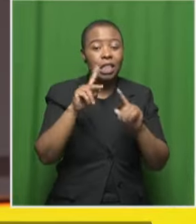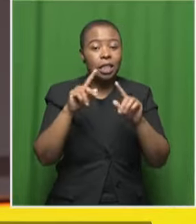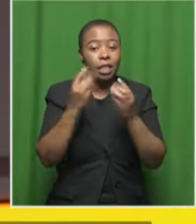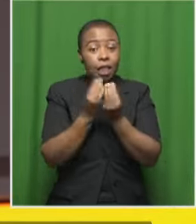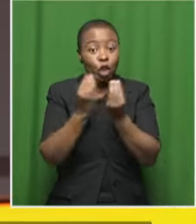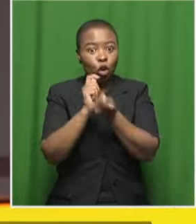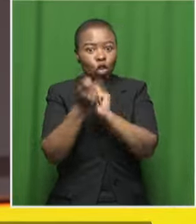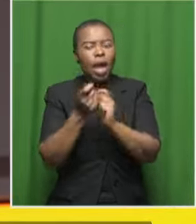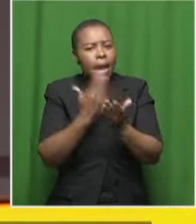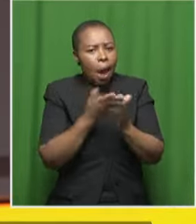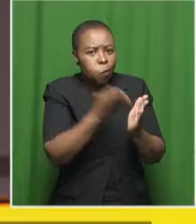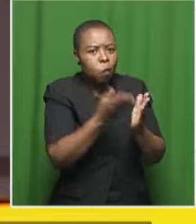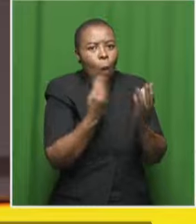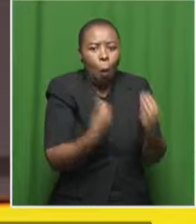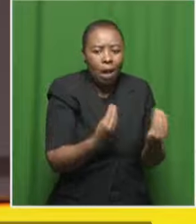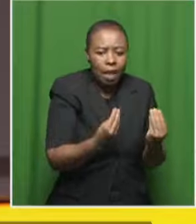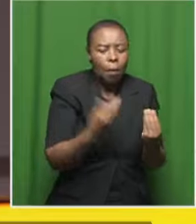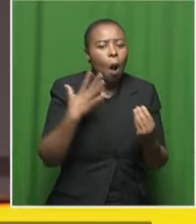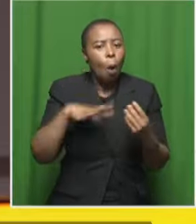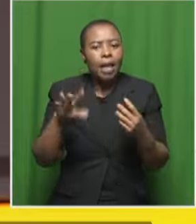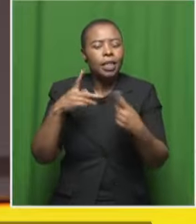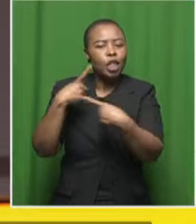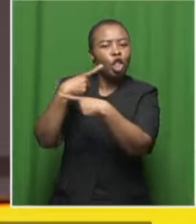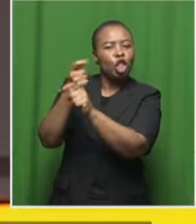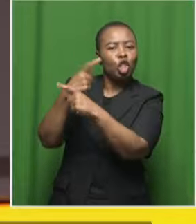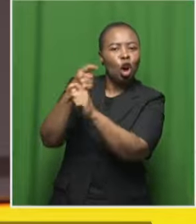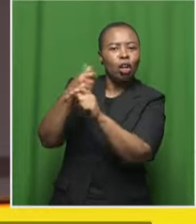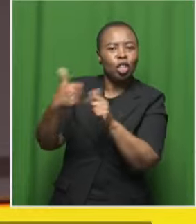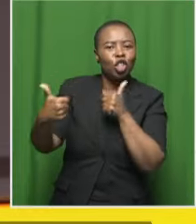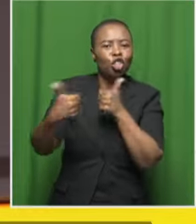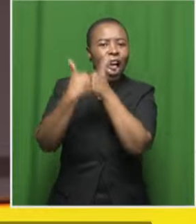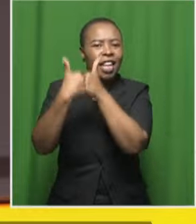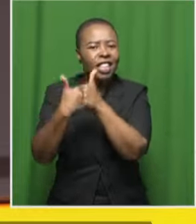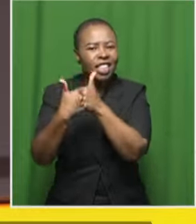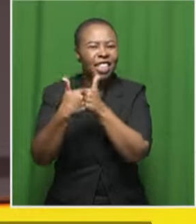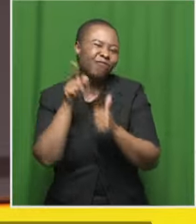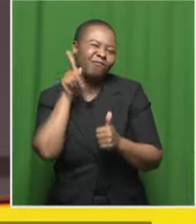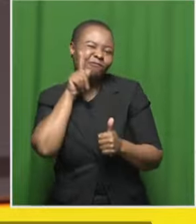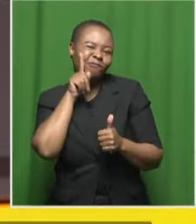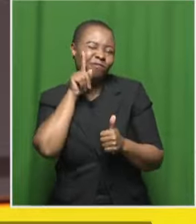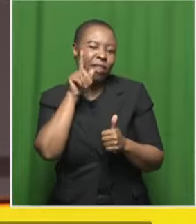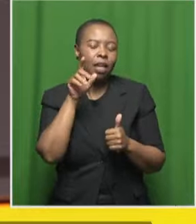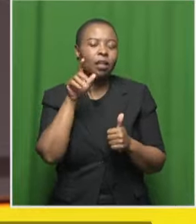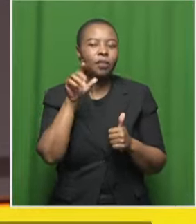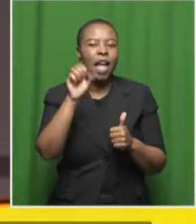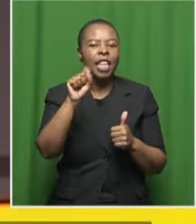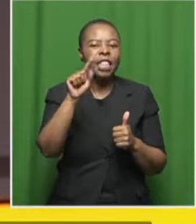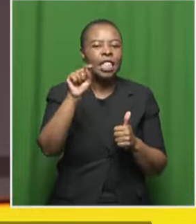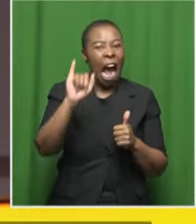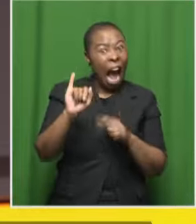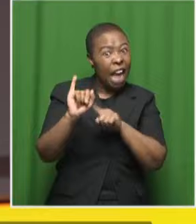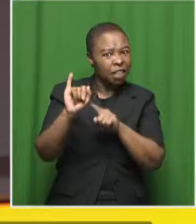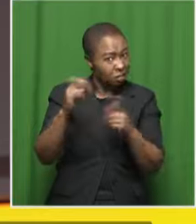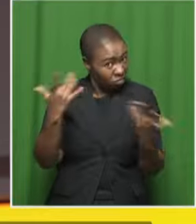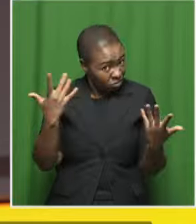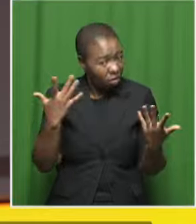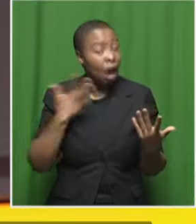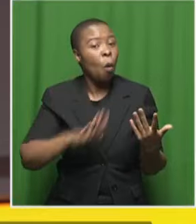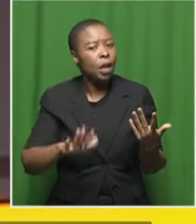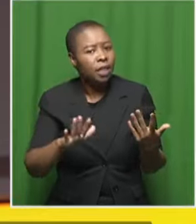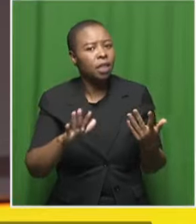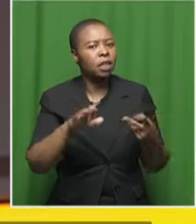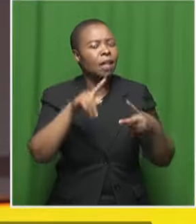I want to see it in WhatsApp. Jik'iZinto, I want to do a TikTok challenge about getting tested for STIs. Jik'iZinto, I want you.